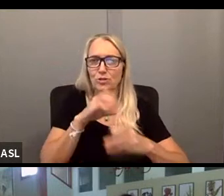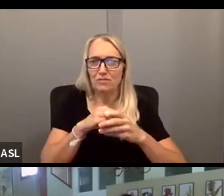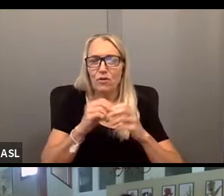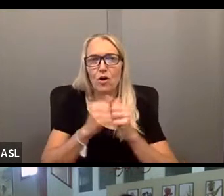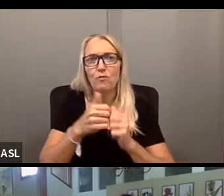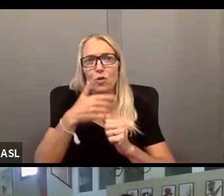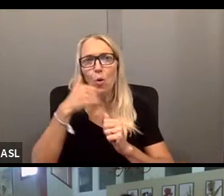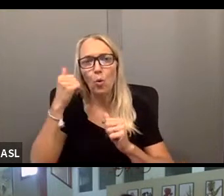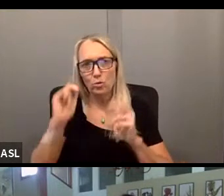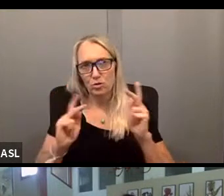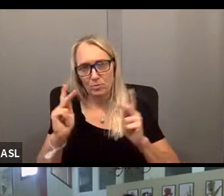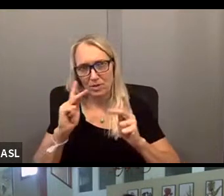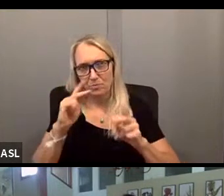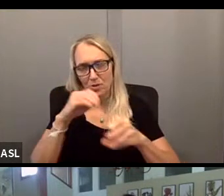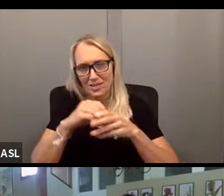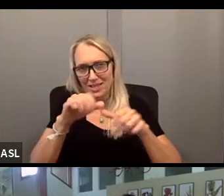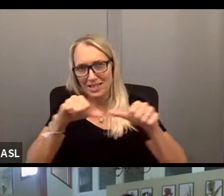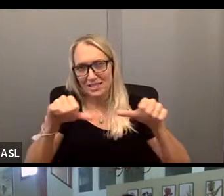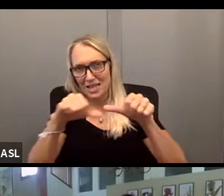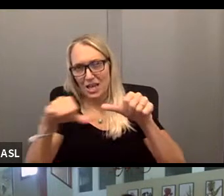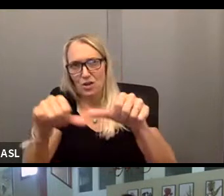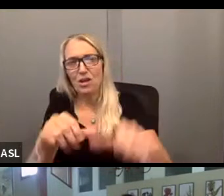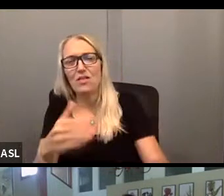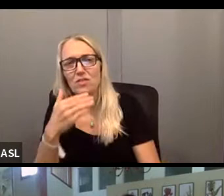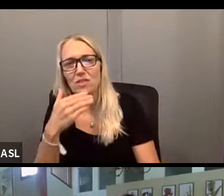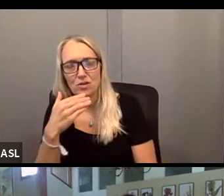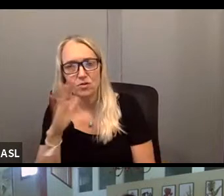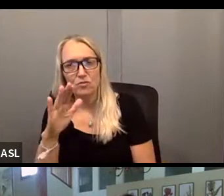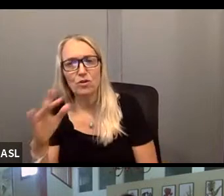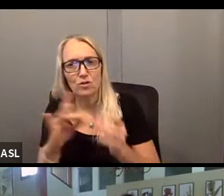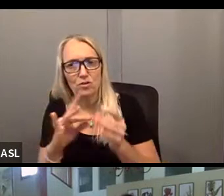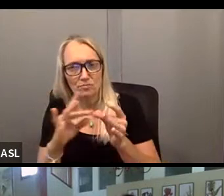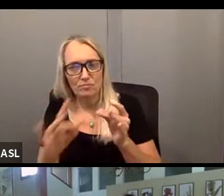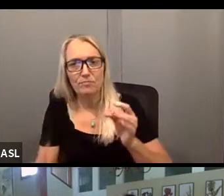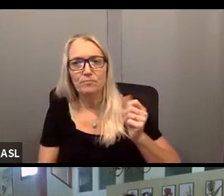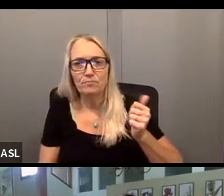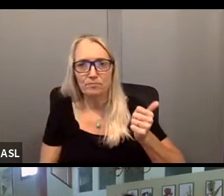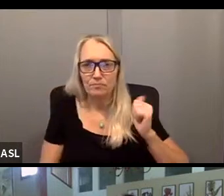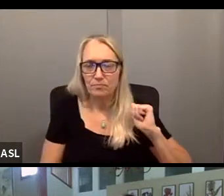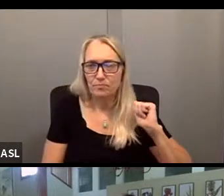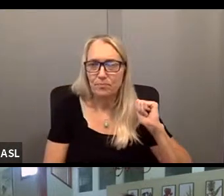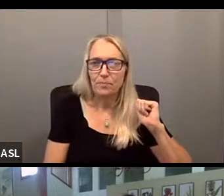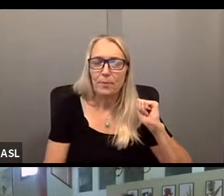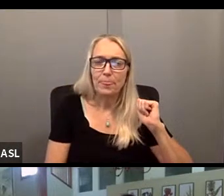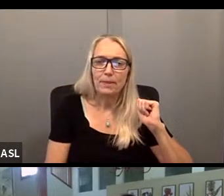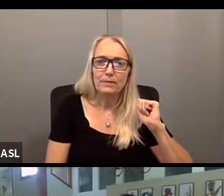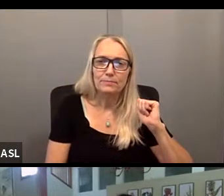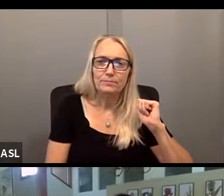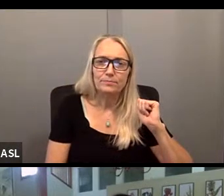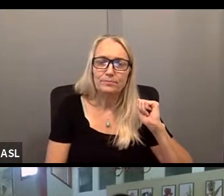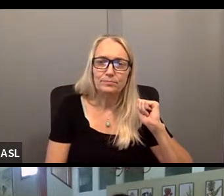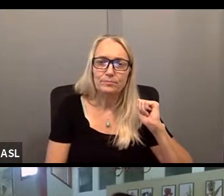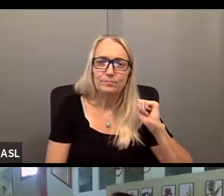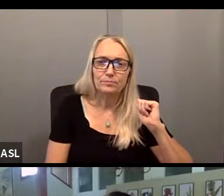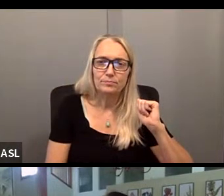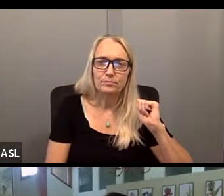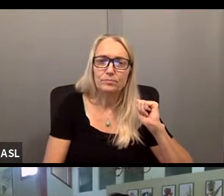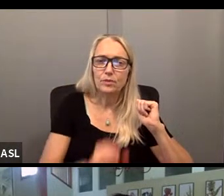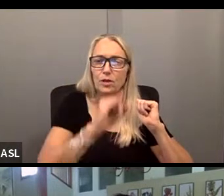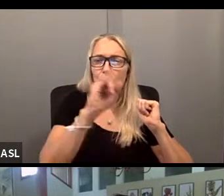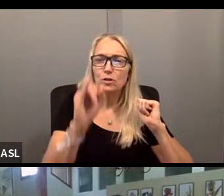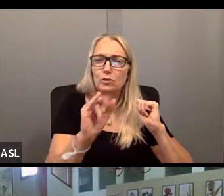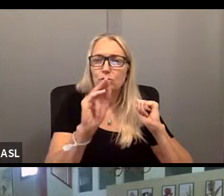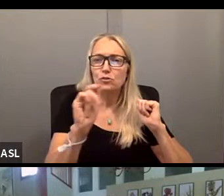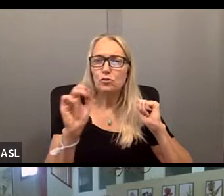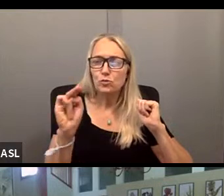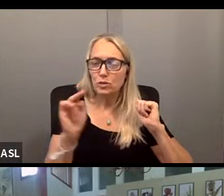demographics as well in this process. So thank you so much. So Julian, if you're still here, would